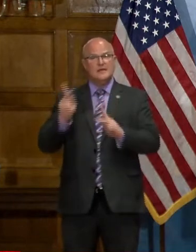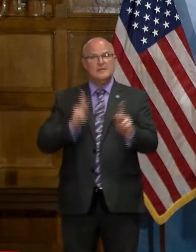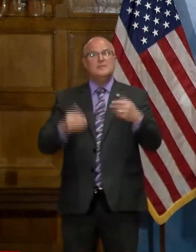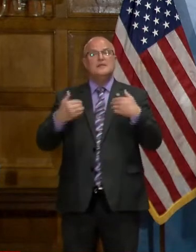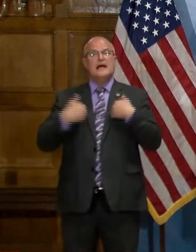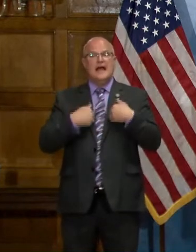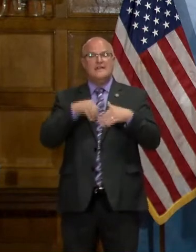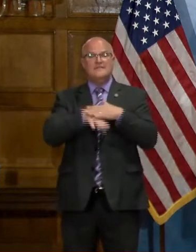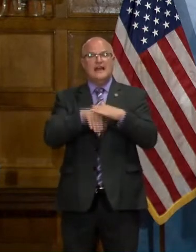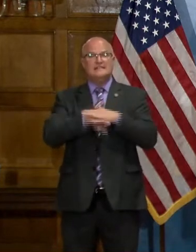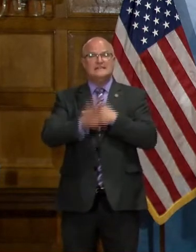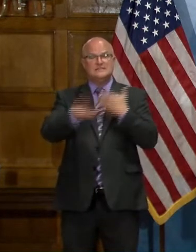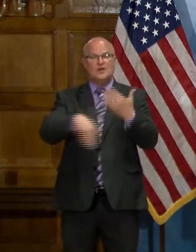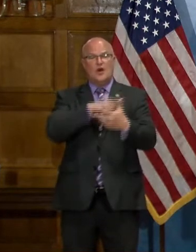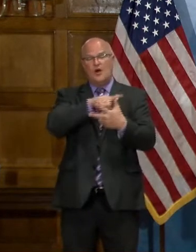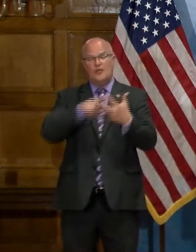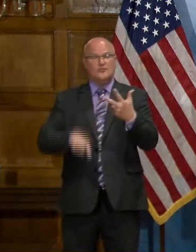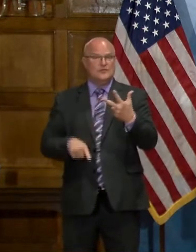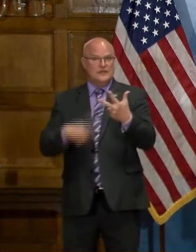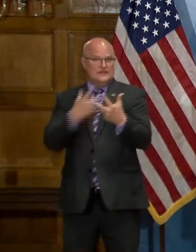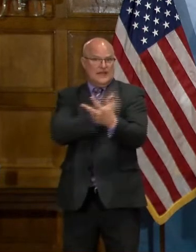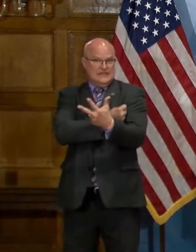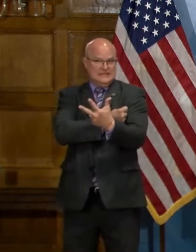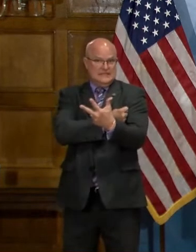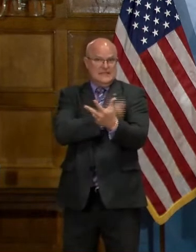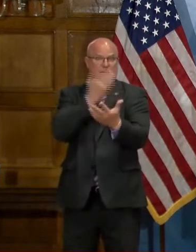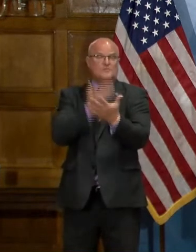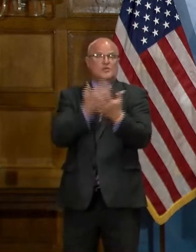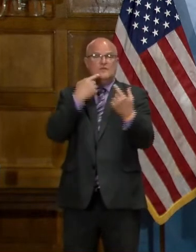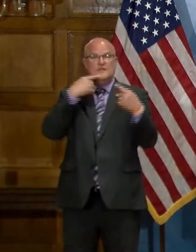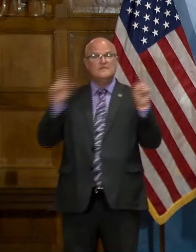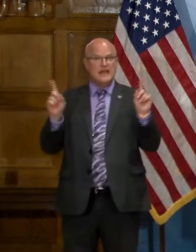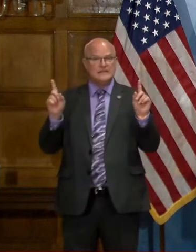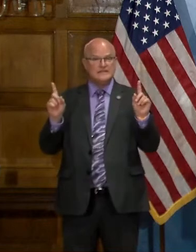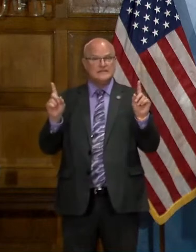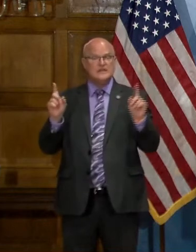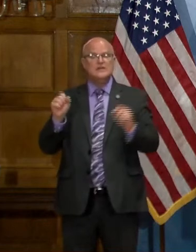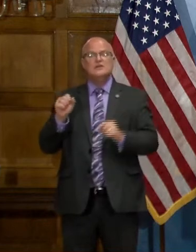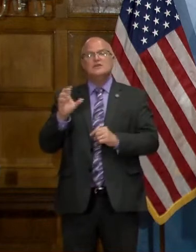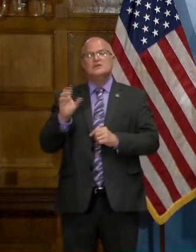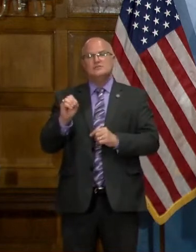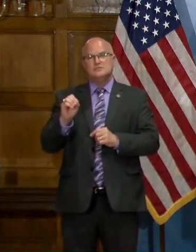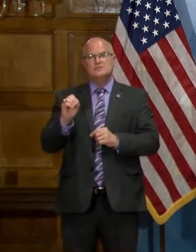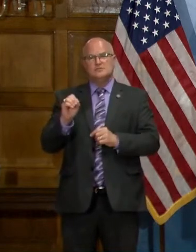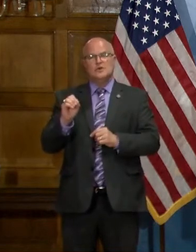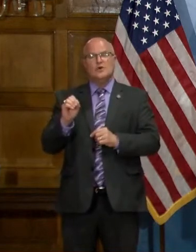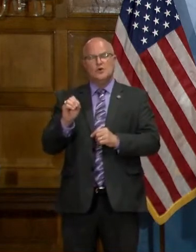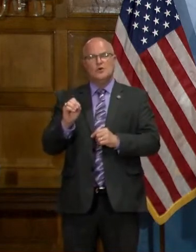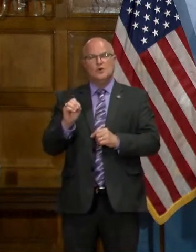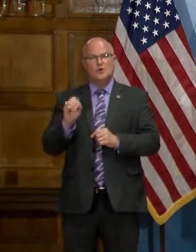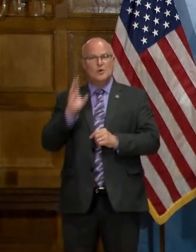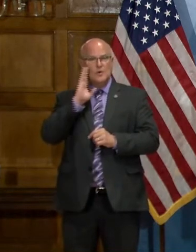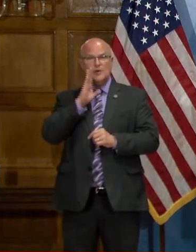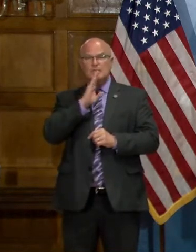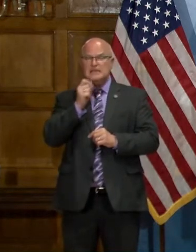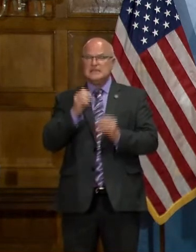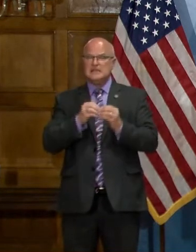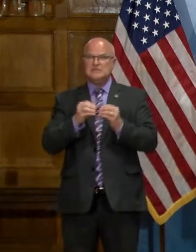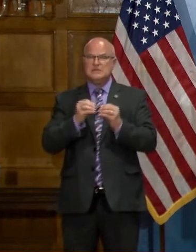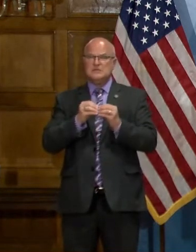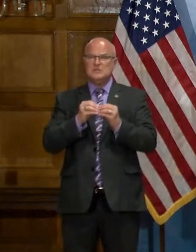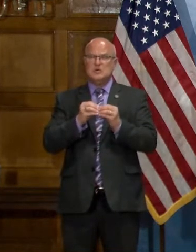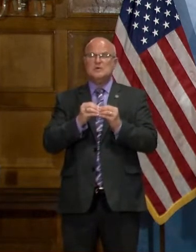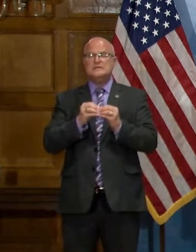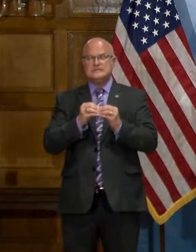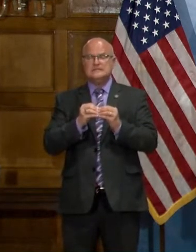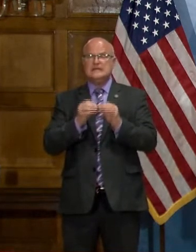have access to all 3 vaccines that have been proven effective. And so it's going to be a little bit more of a